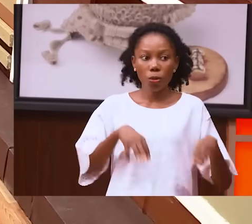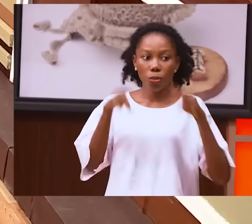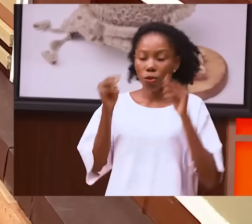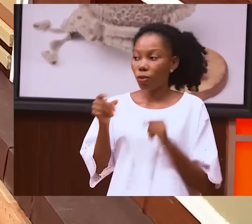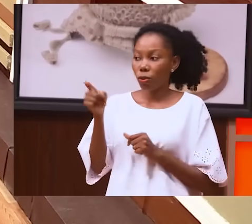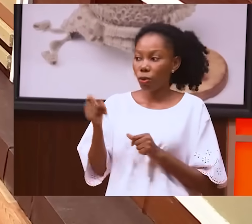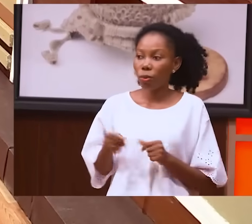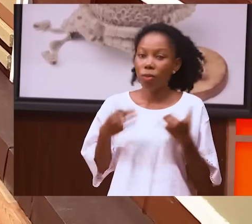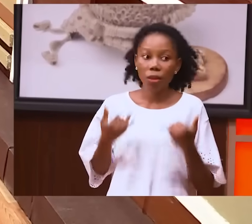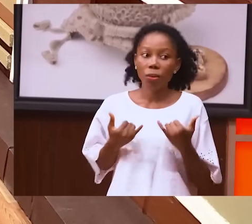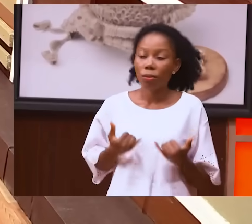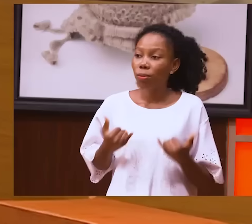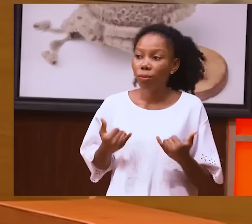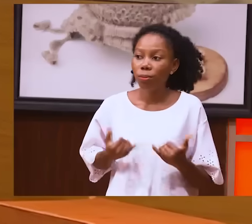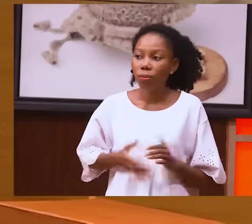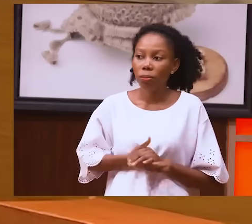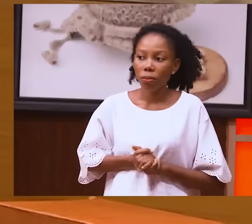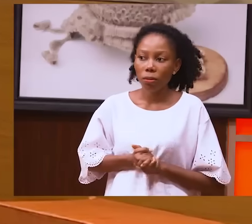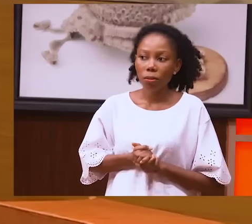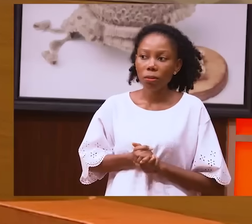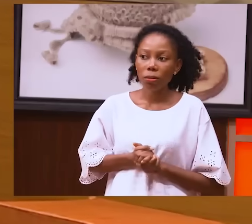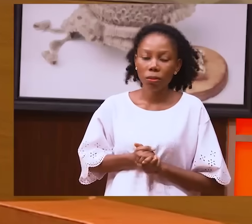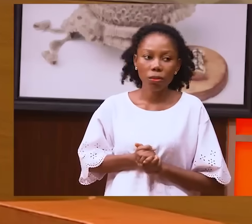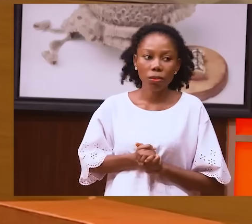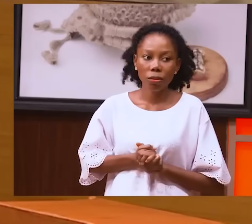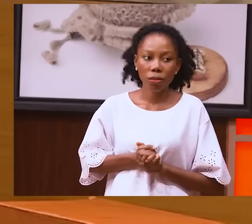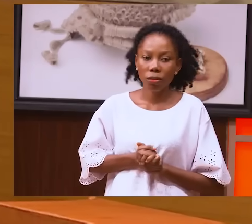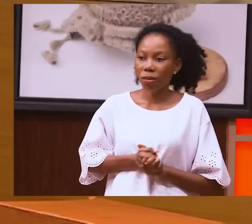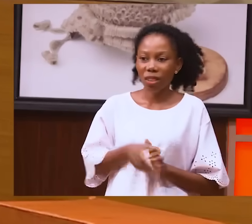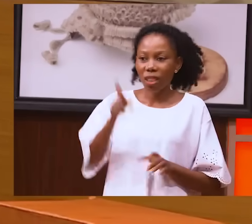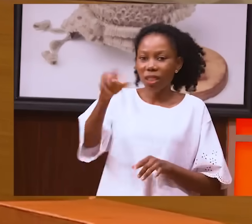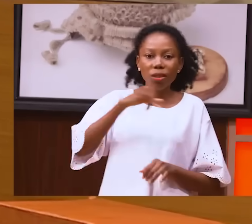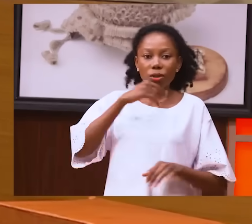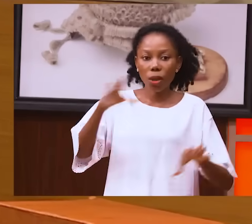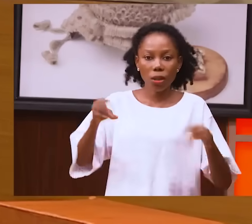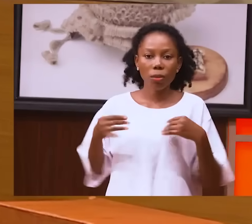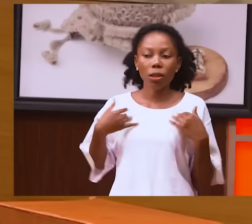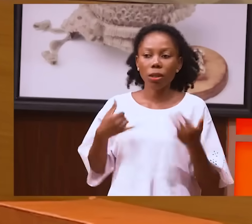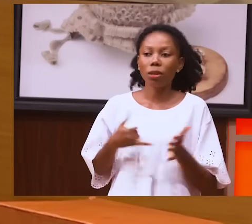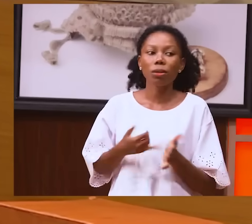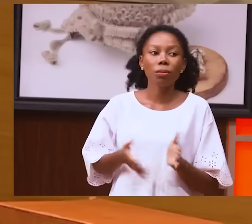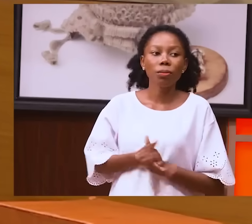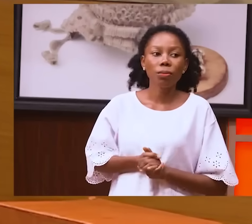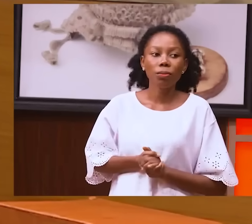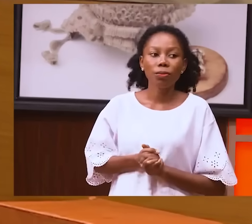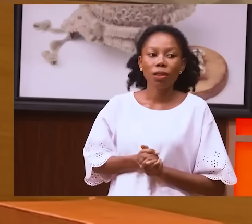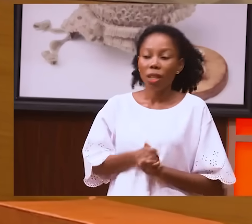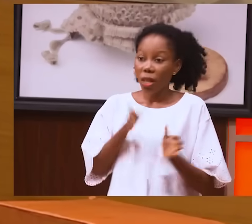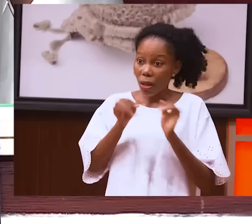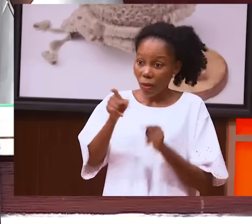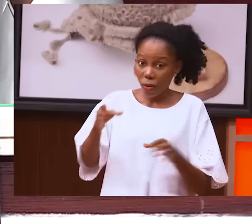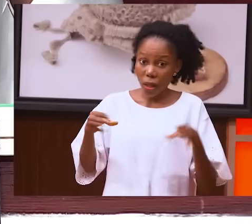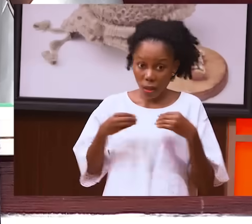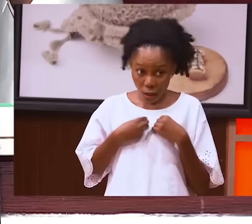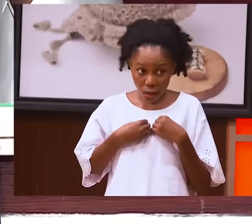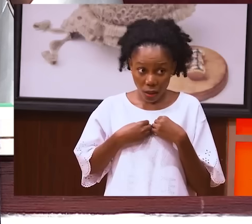immediately. Is that what you want? Just want to make because he's not accepting that. If he is,